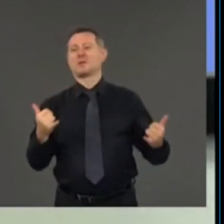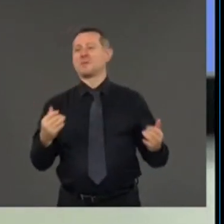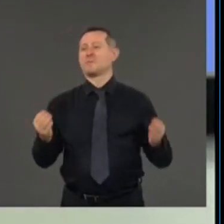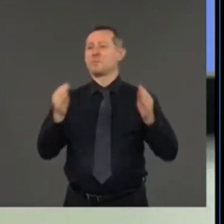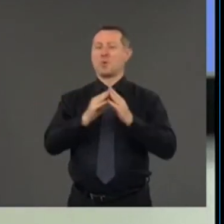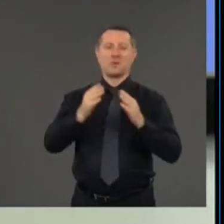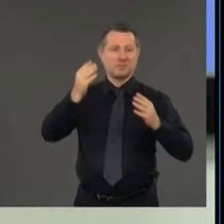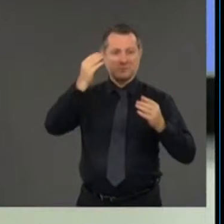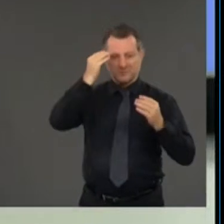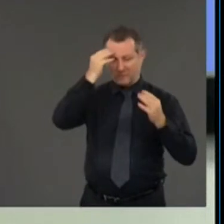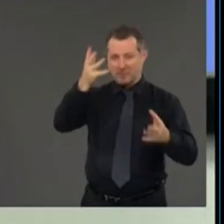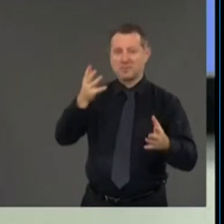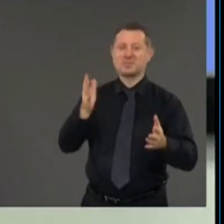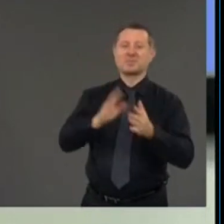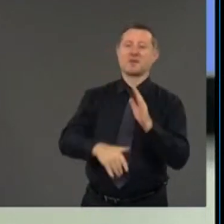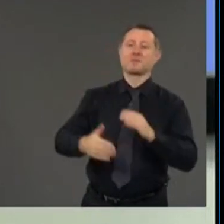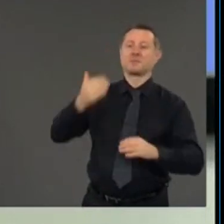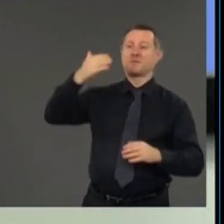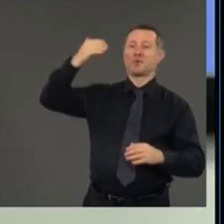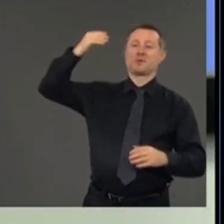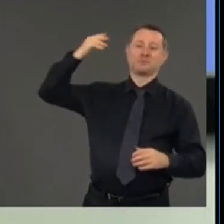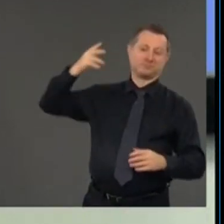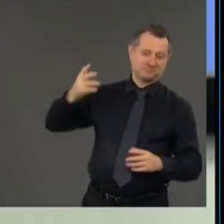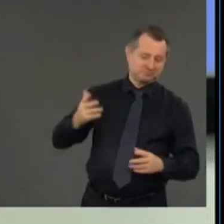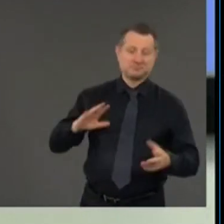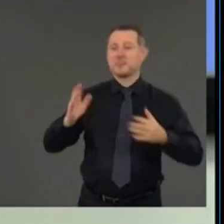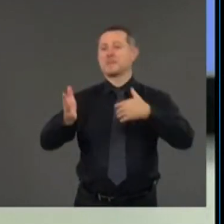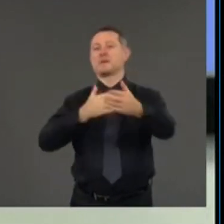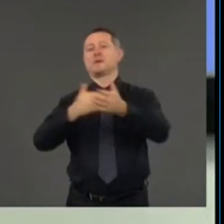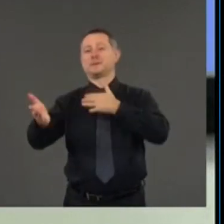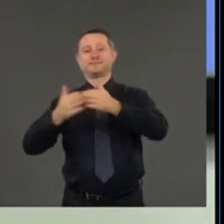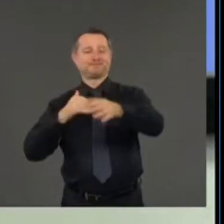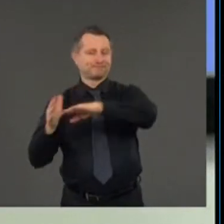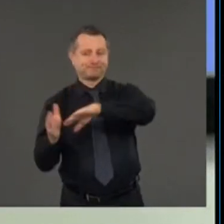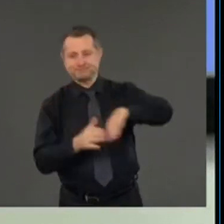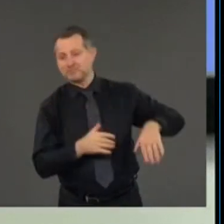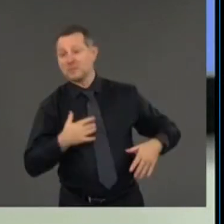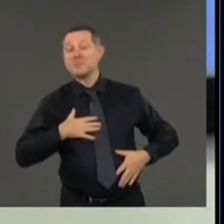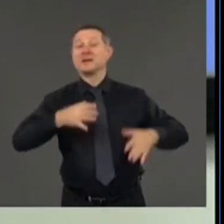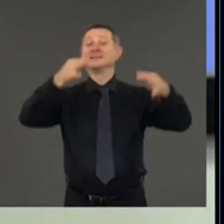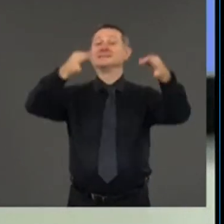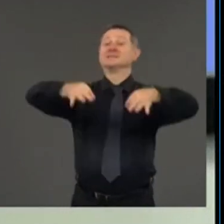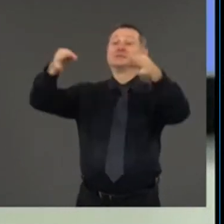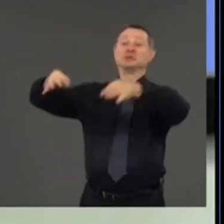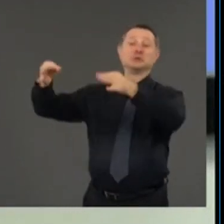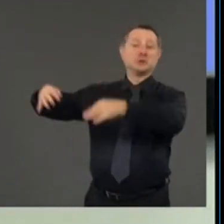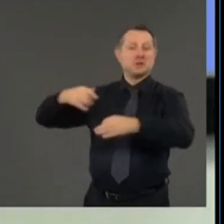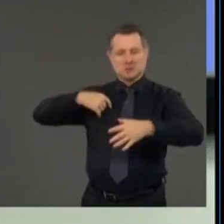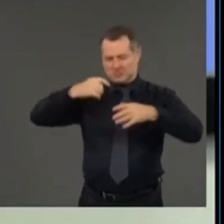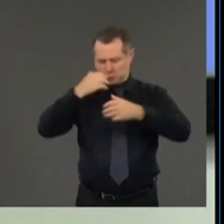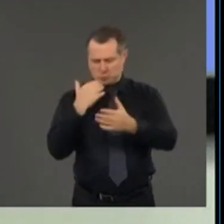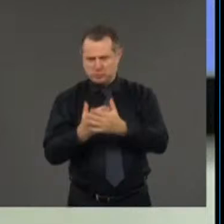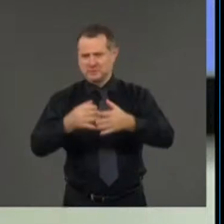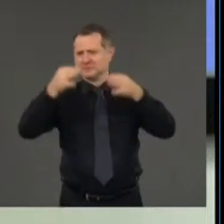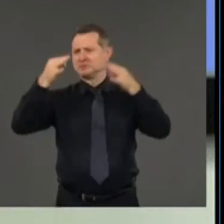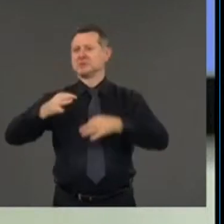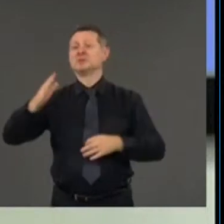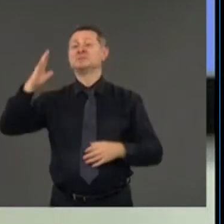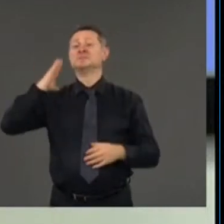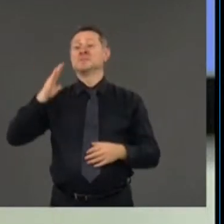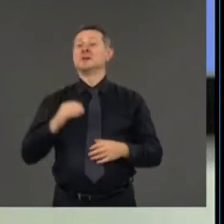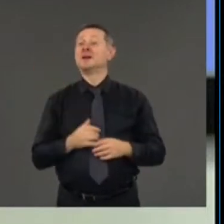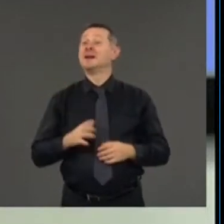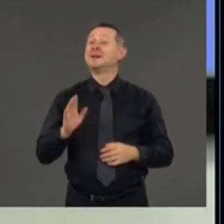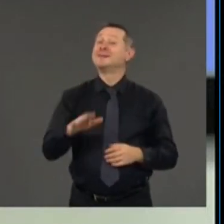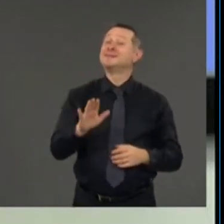were being made in March. And despite the fact that the decisions turned out to be excellent ones in retrospect, what we have to do now